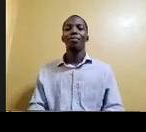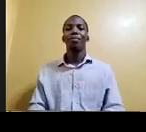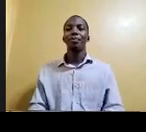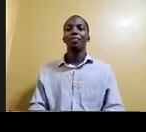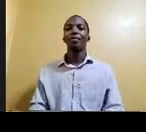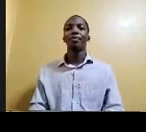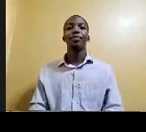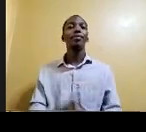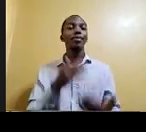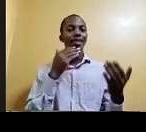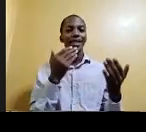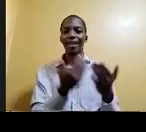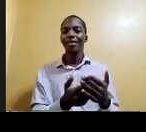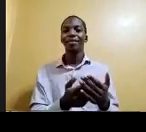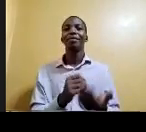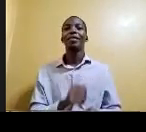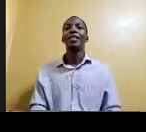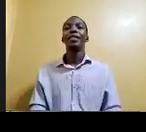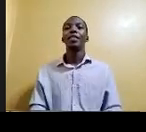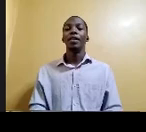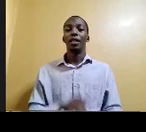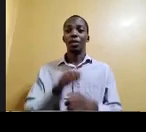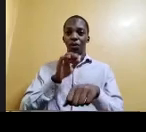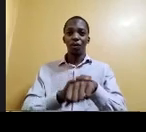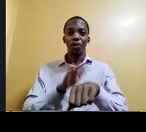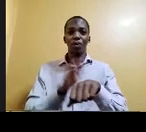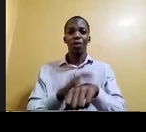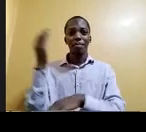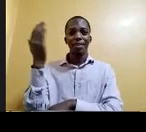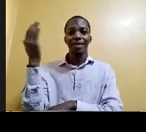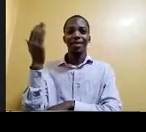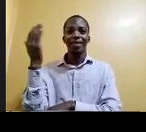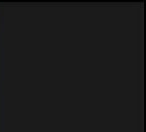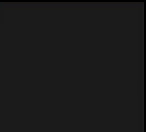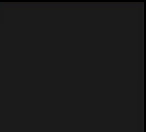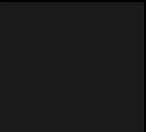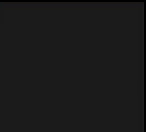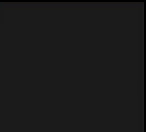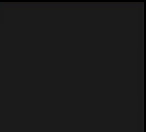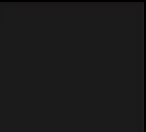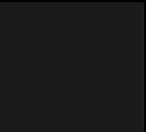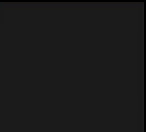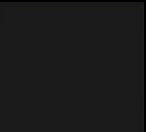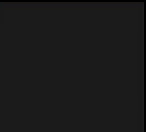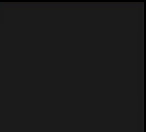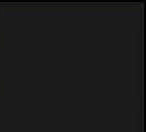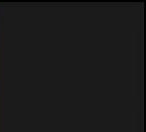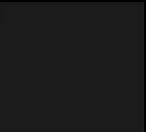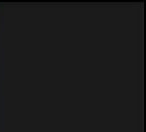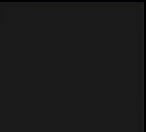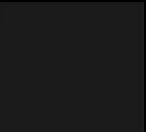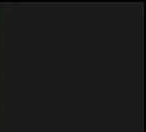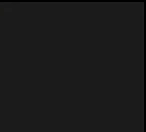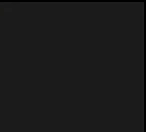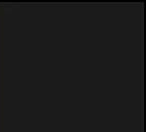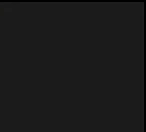Asante, Stefan, for this very, very good presentation. It's been a pleasure